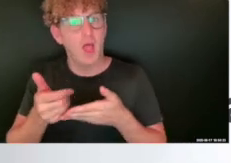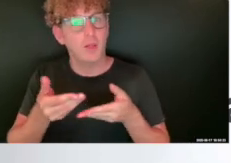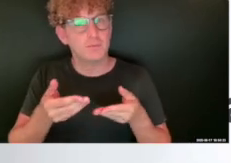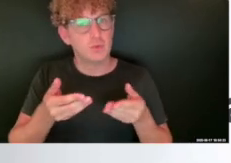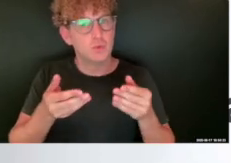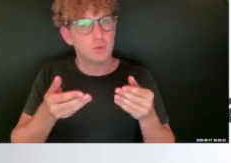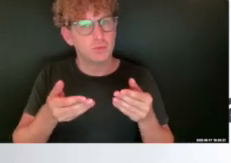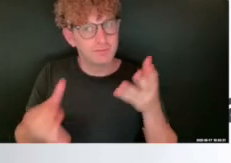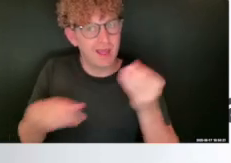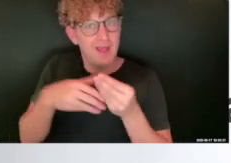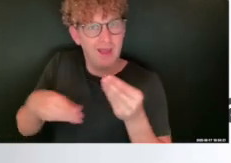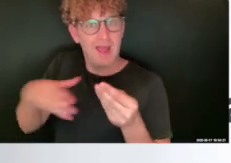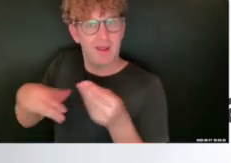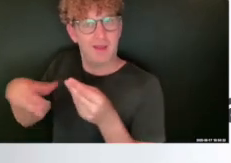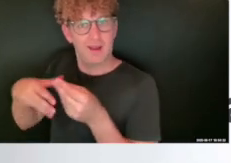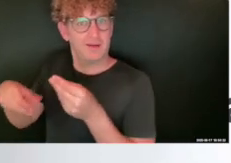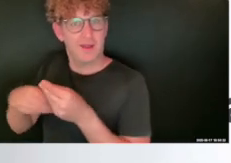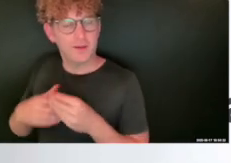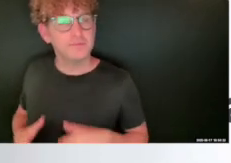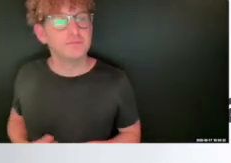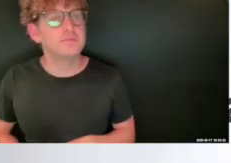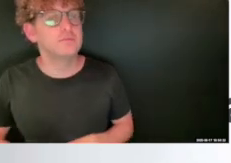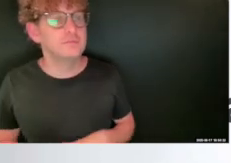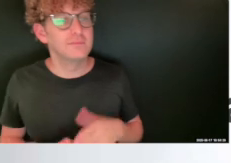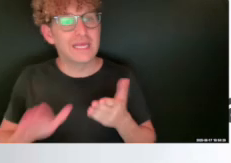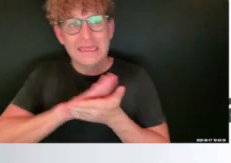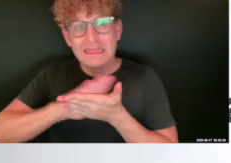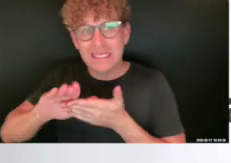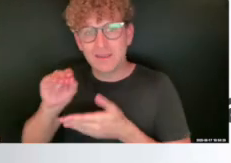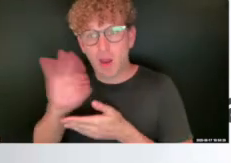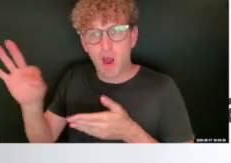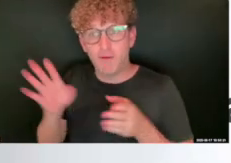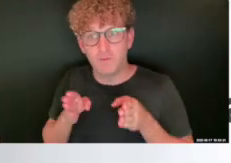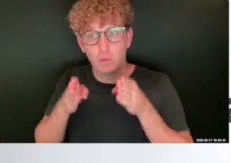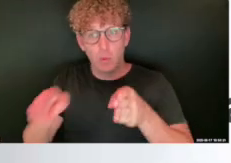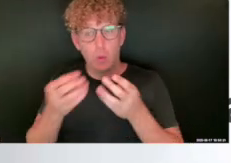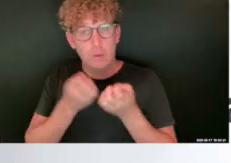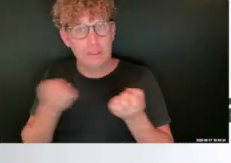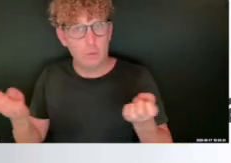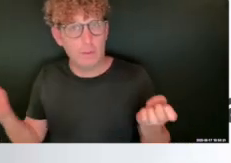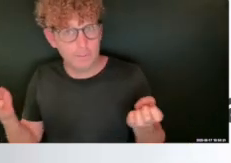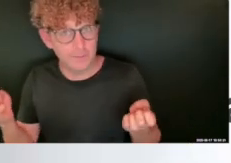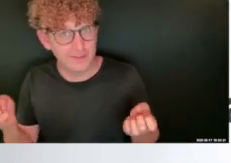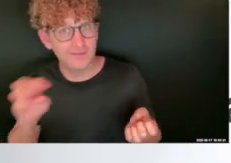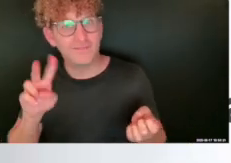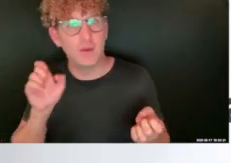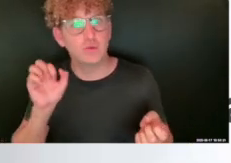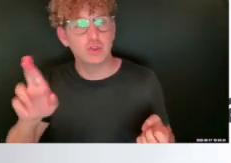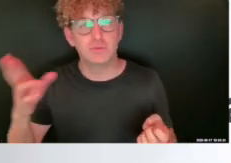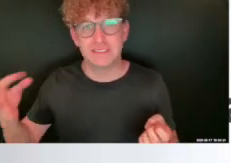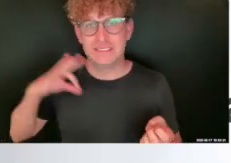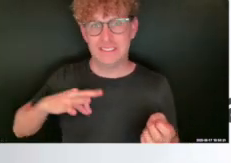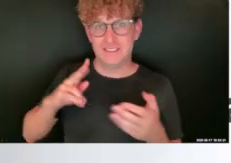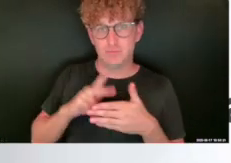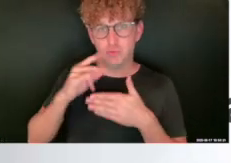funding enhancements available for infrastructure that supports the equipment, small businesses, and purchasers domiciled